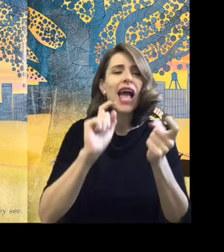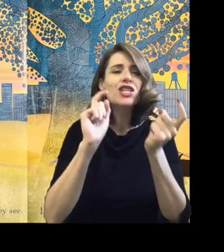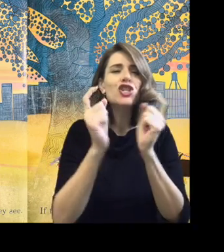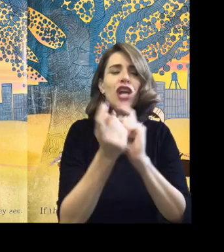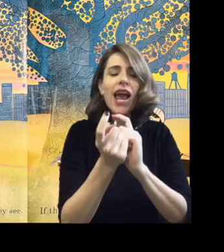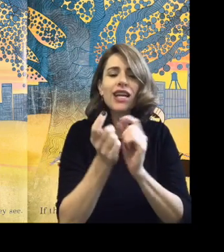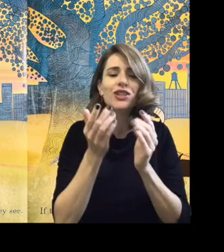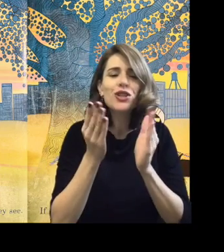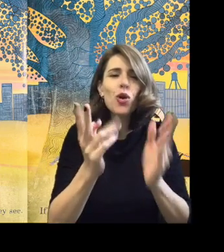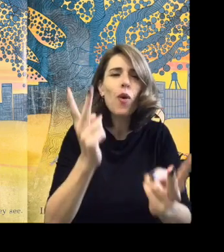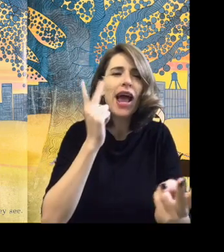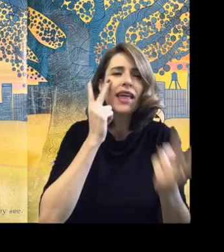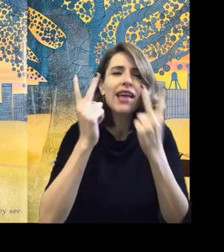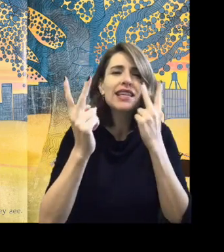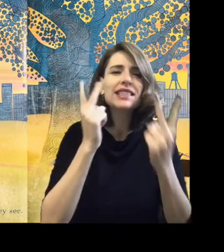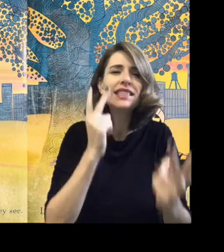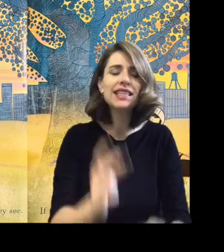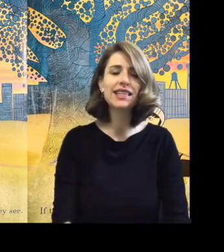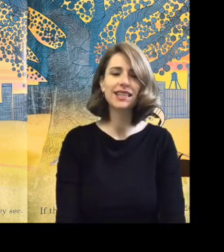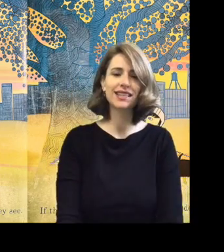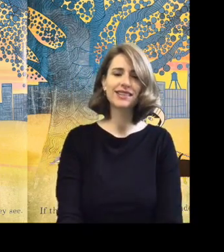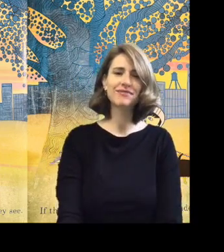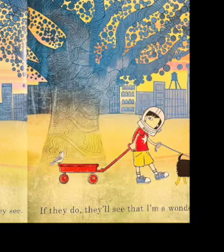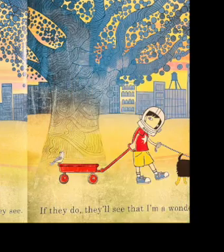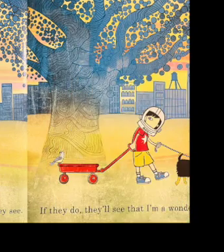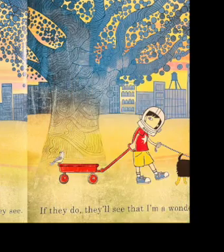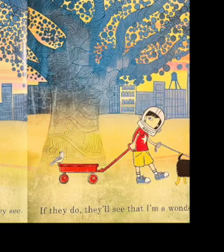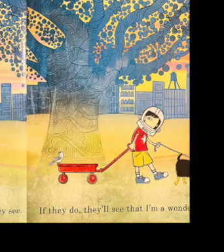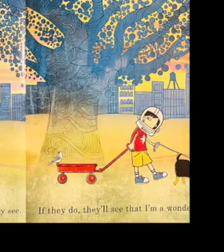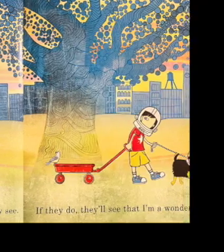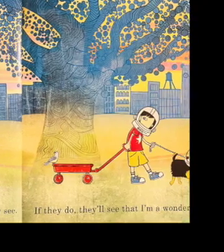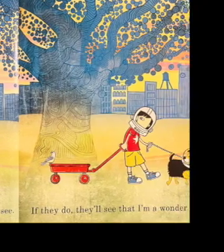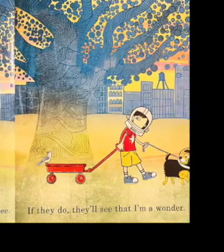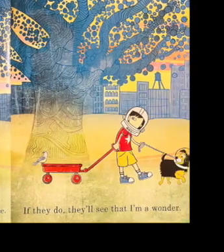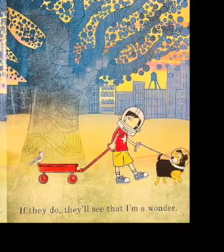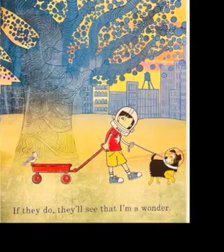people can change the way they see.